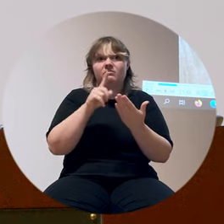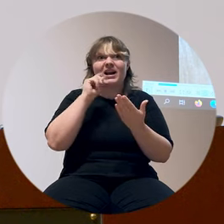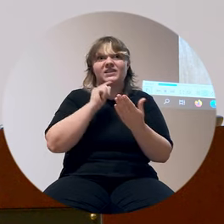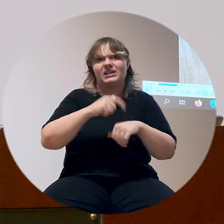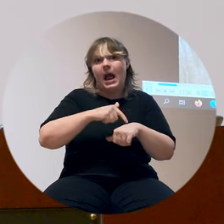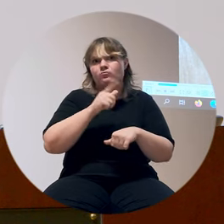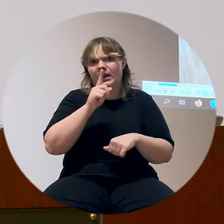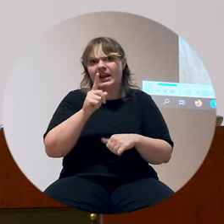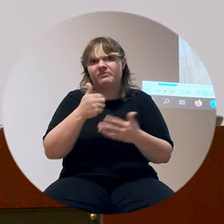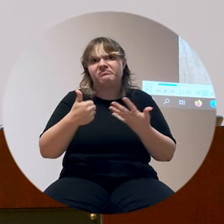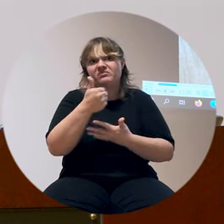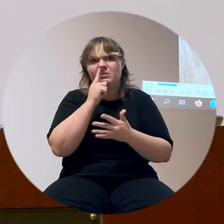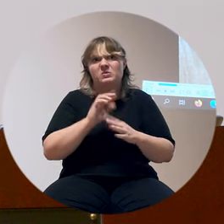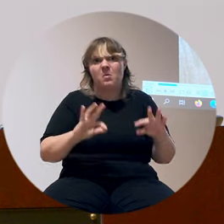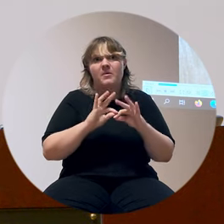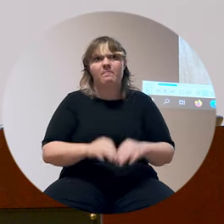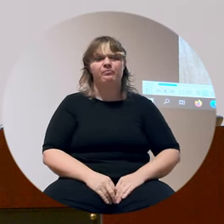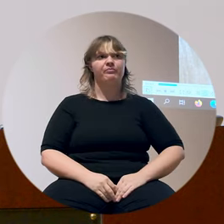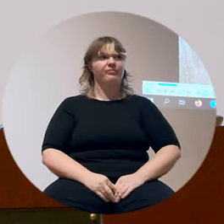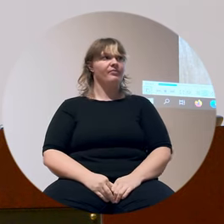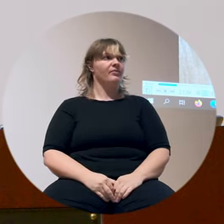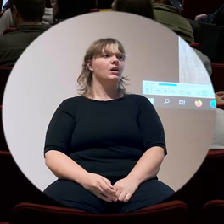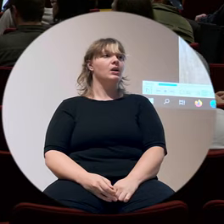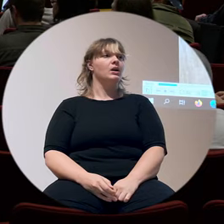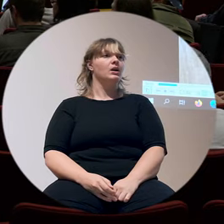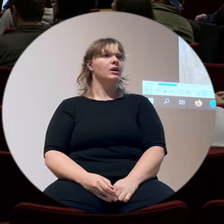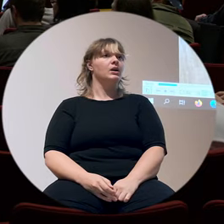So yeah.